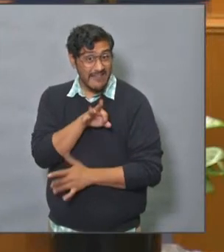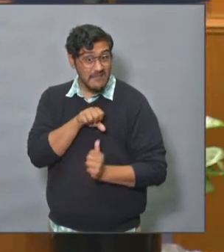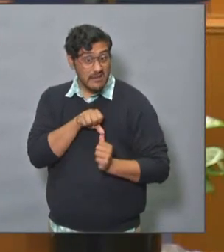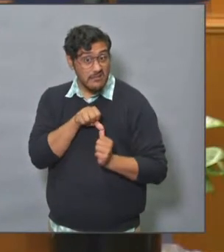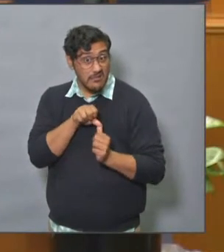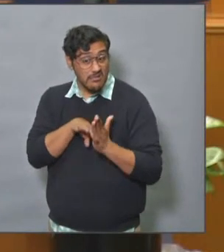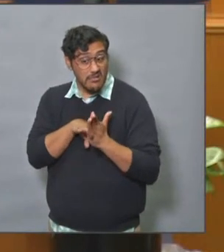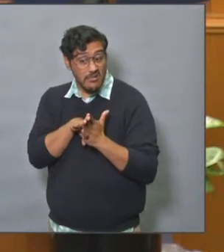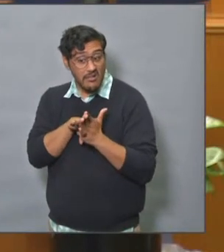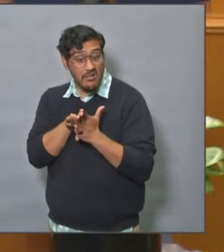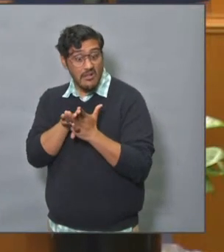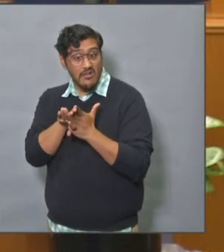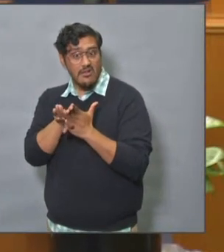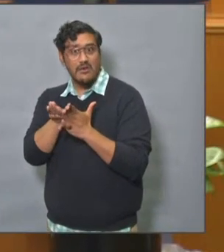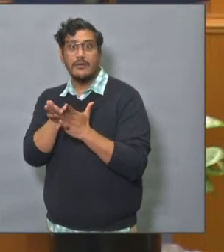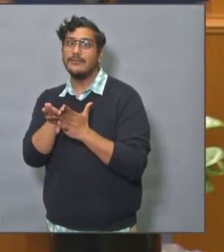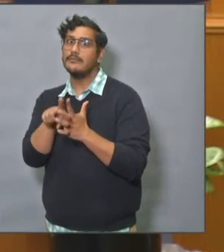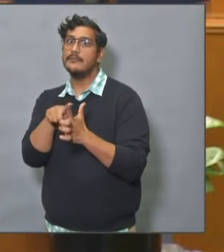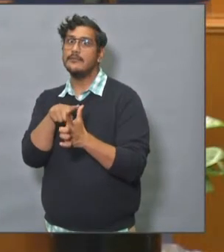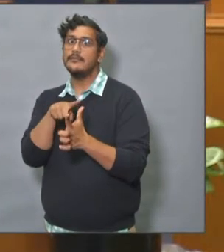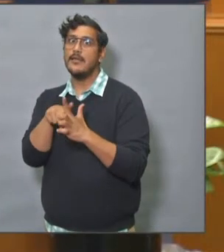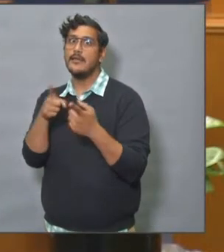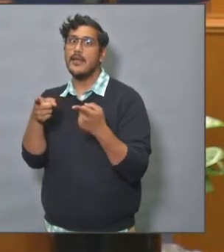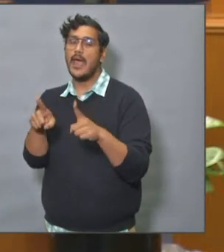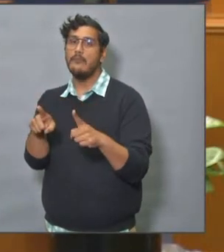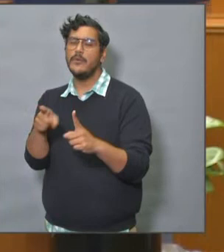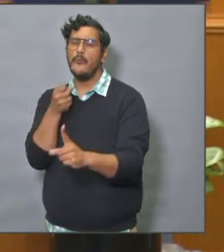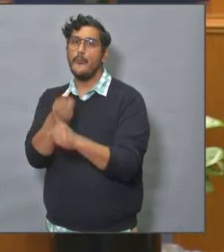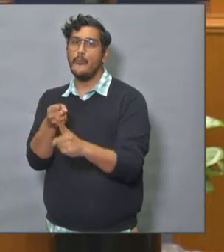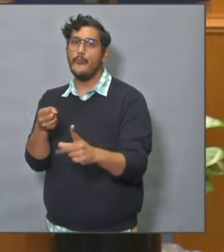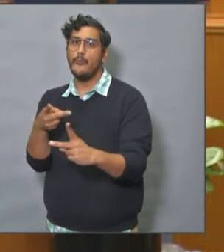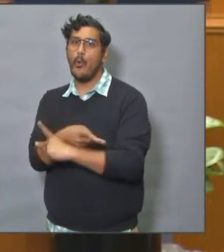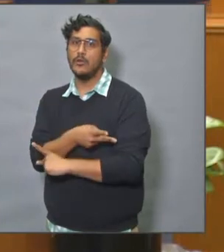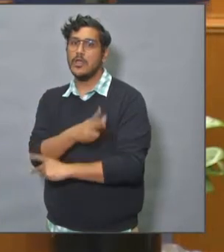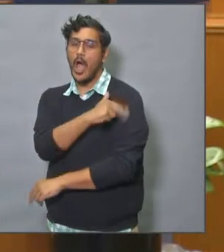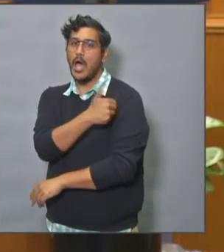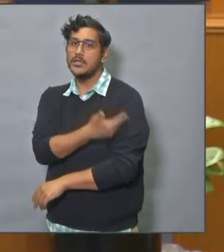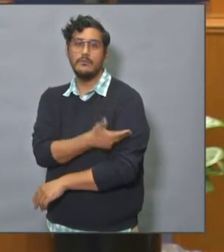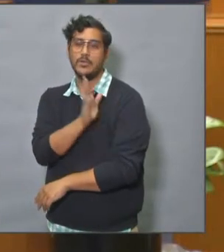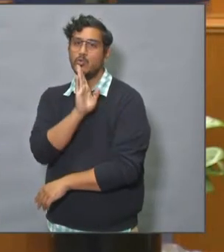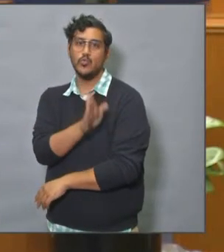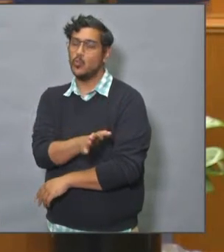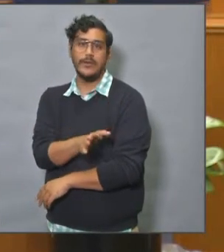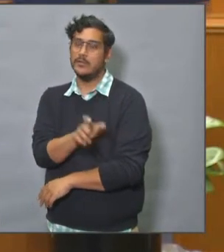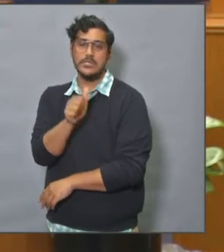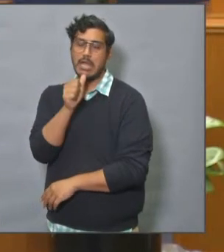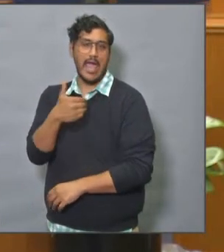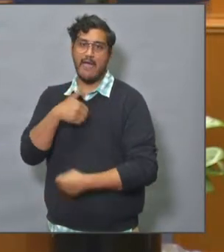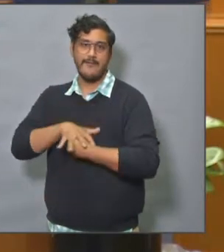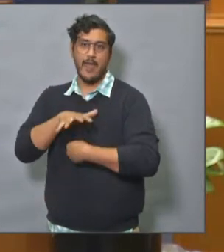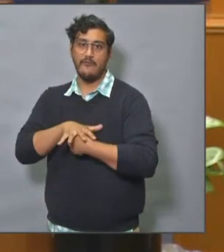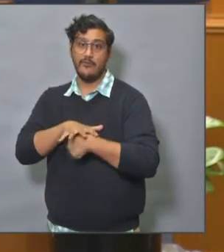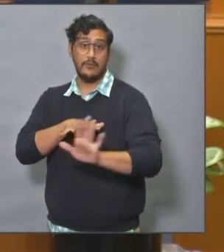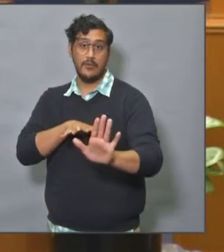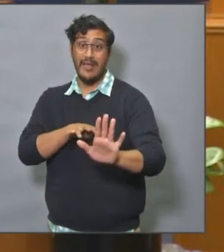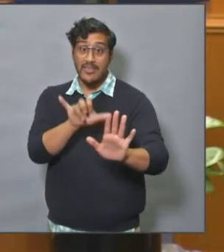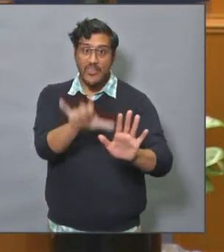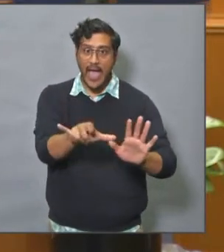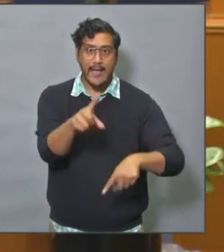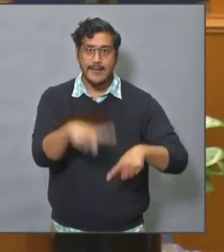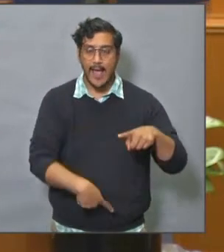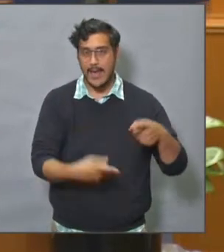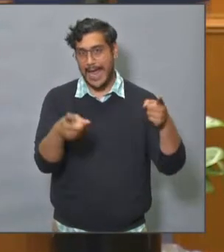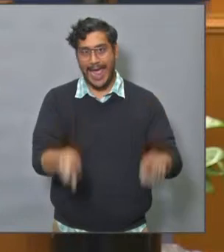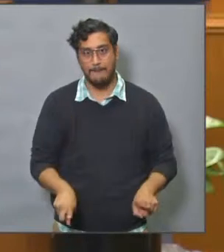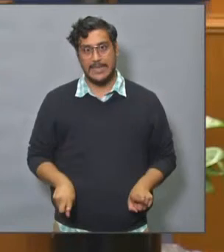expecting hospitals to provide way more care than's possible. We can't get there. And so if all of the steps